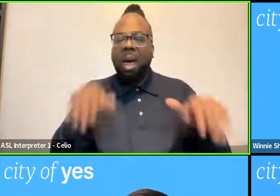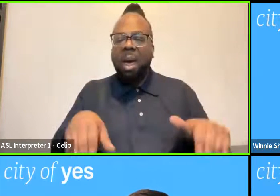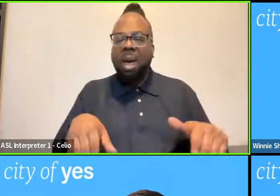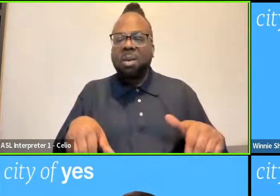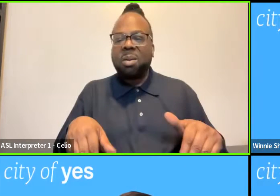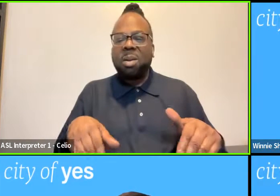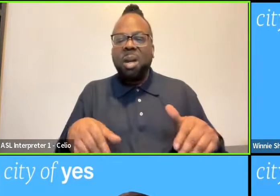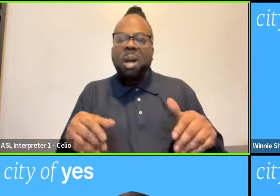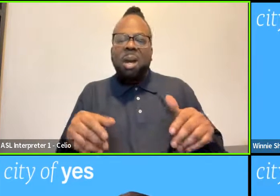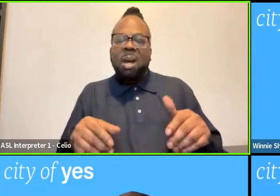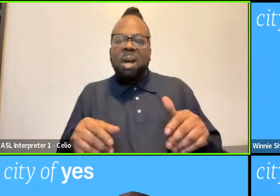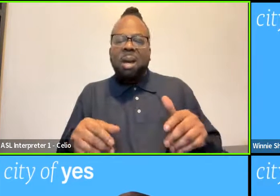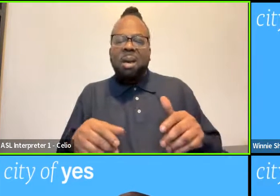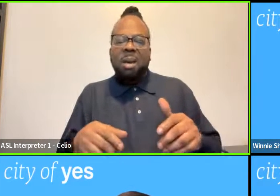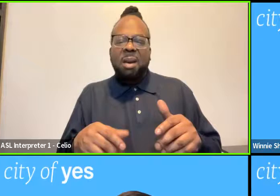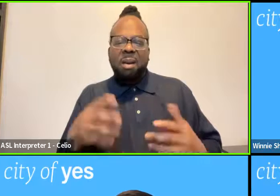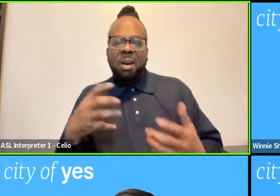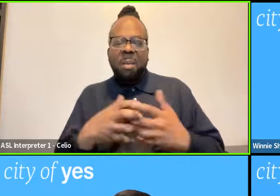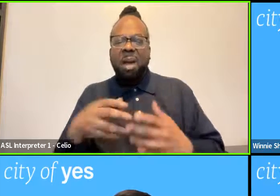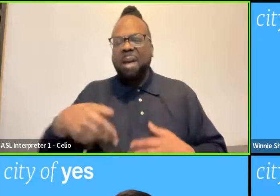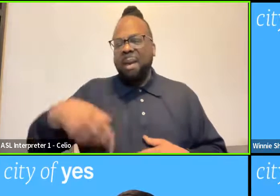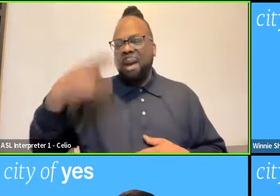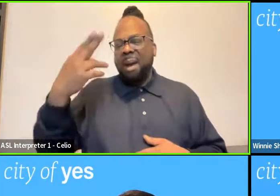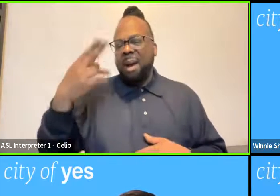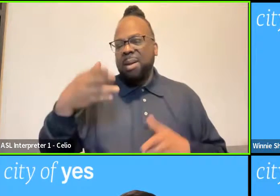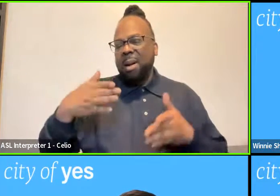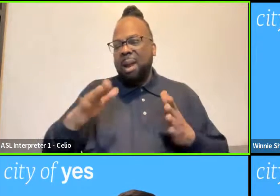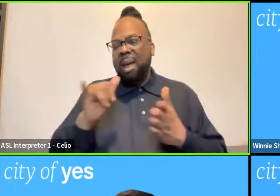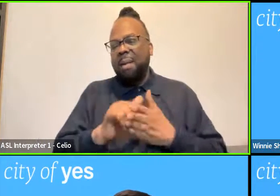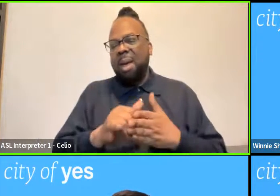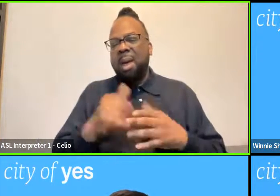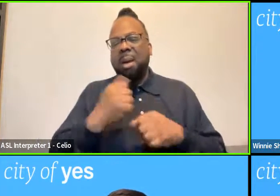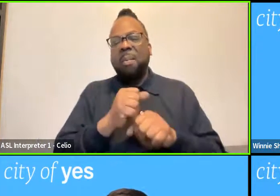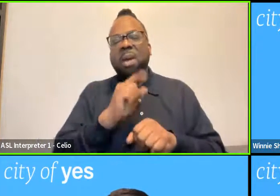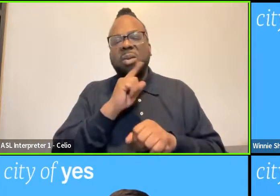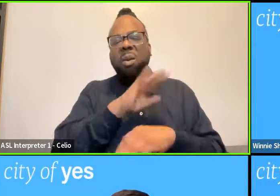that are allowed in that district. We want to make sure that those things work together.